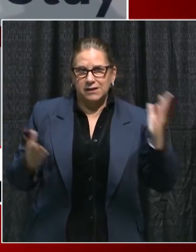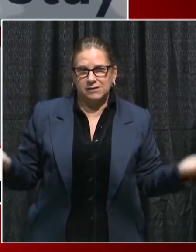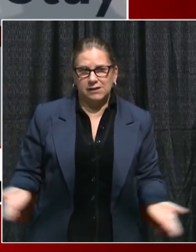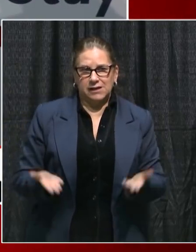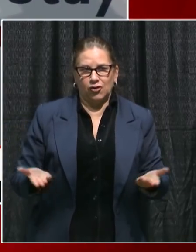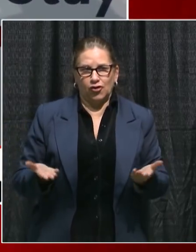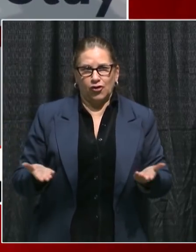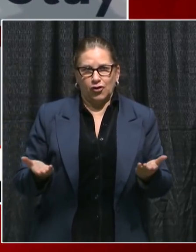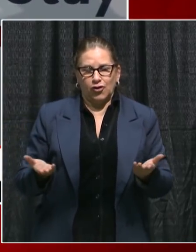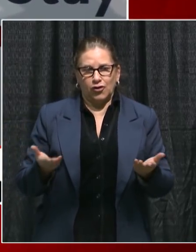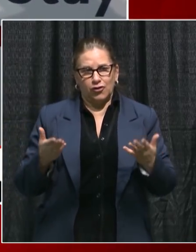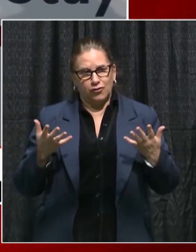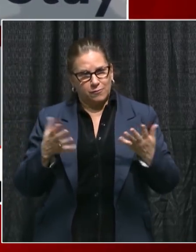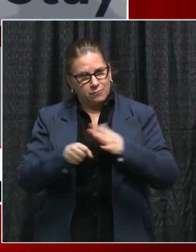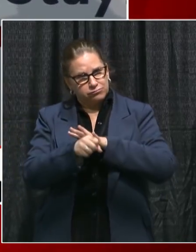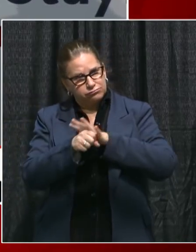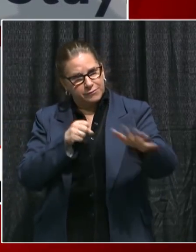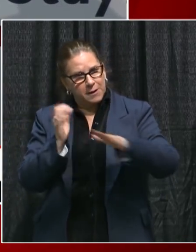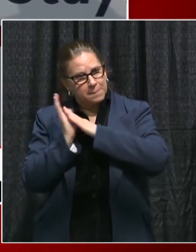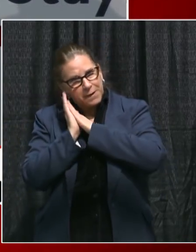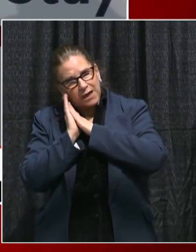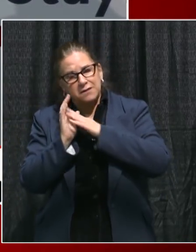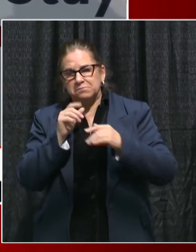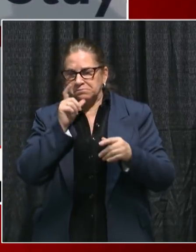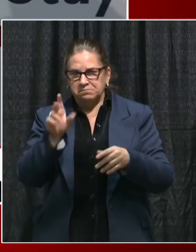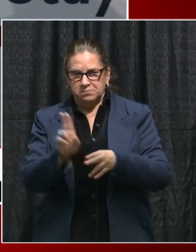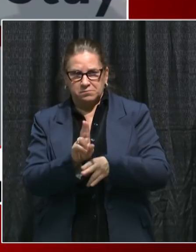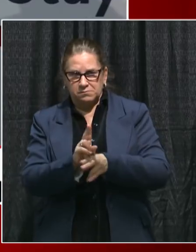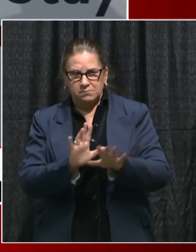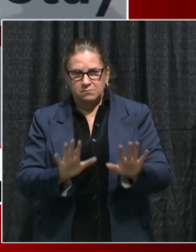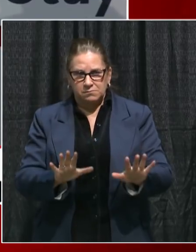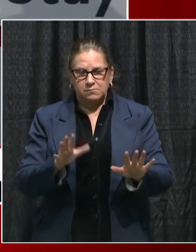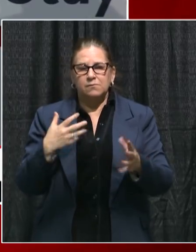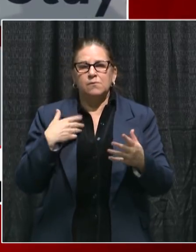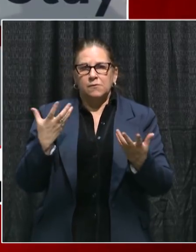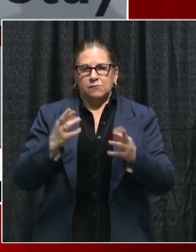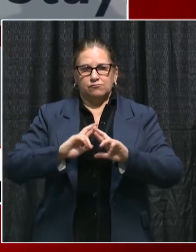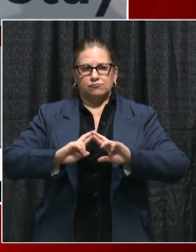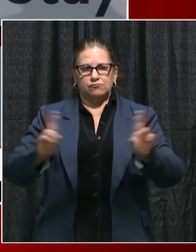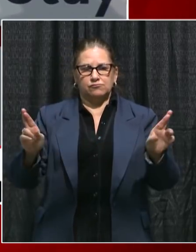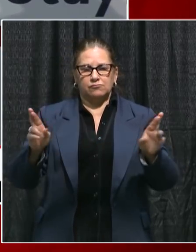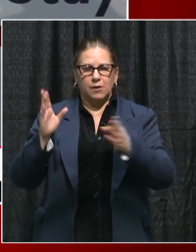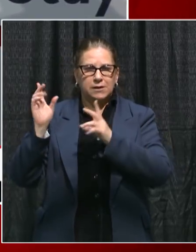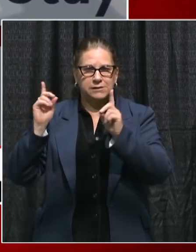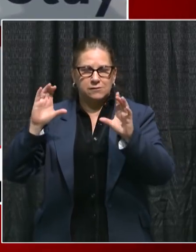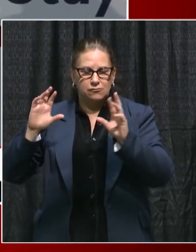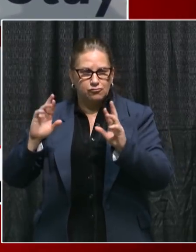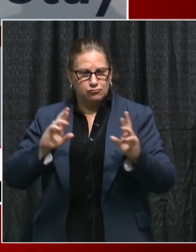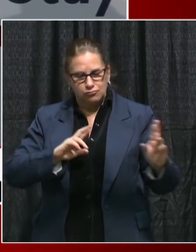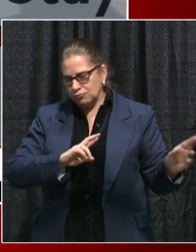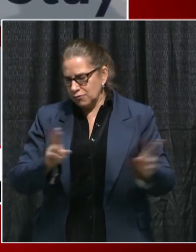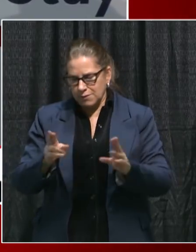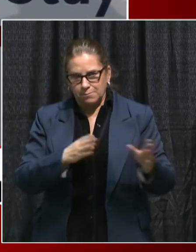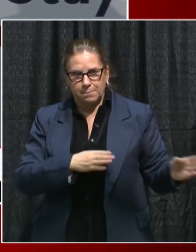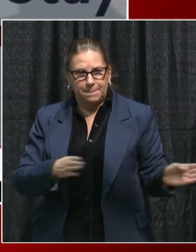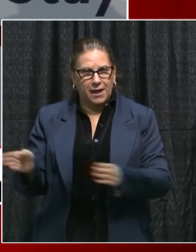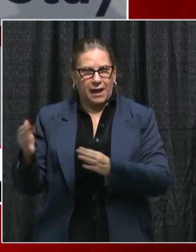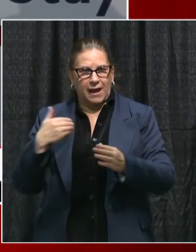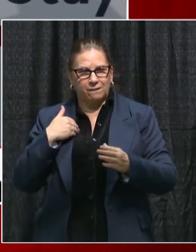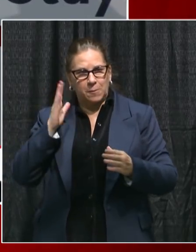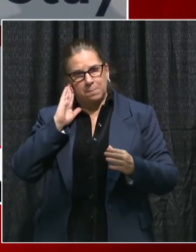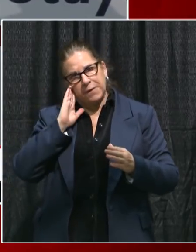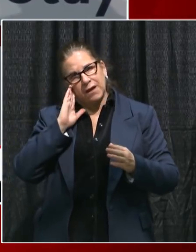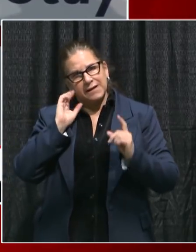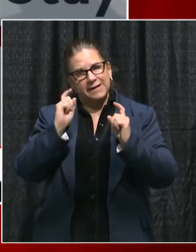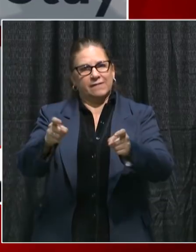these beds, but it is our goal to ensure that the district is prepared and ready to provide the necessary care should the need arise. On behalf